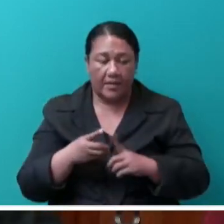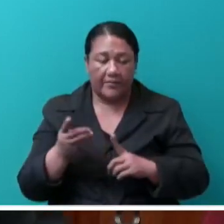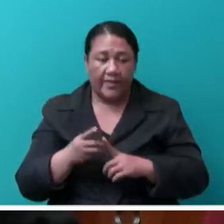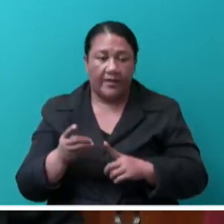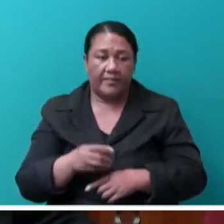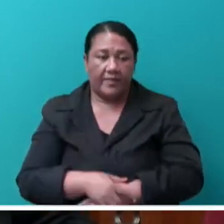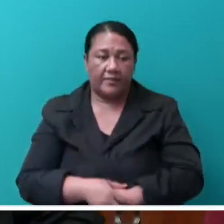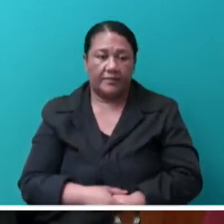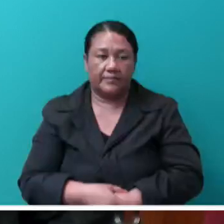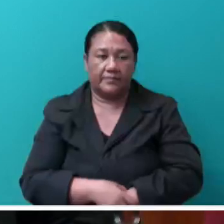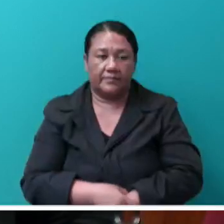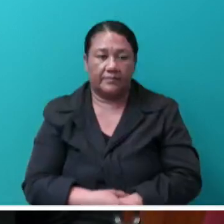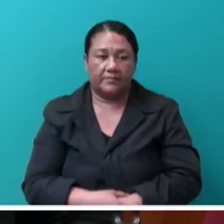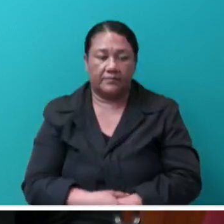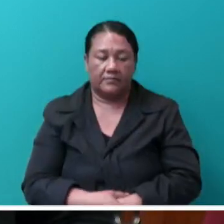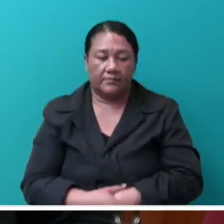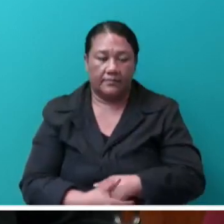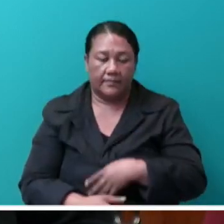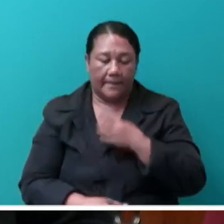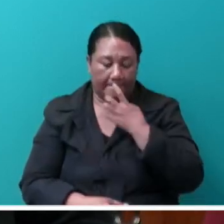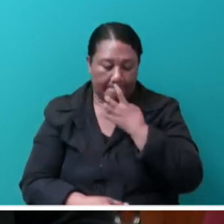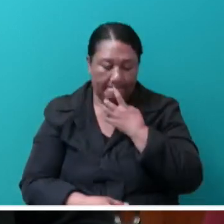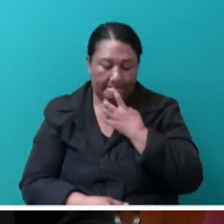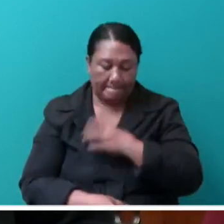certainly with regard to